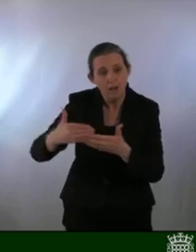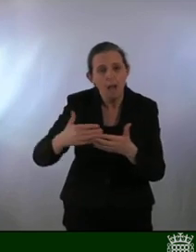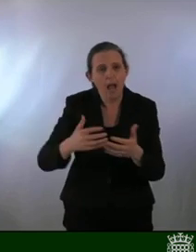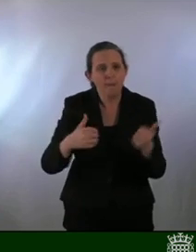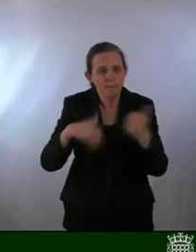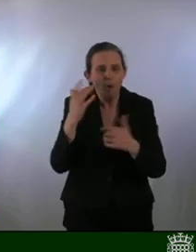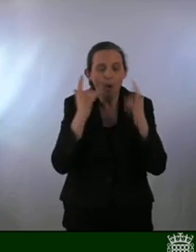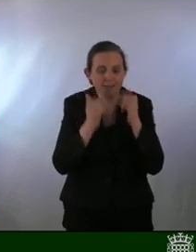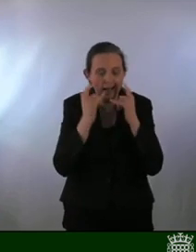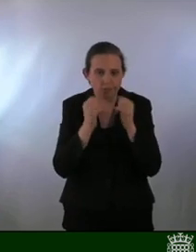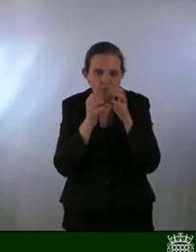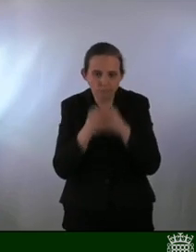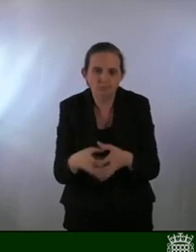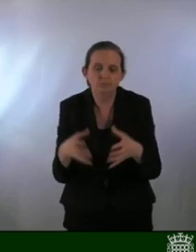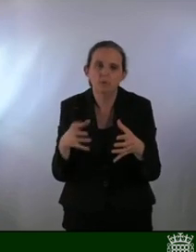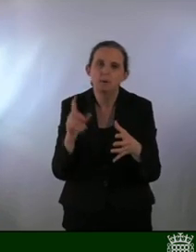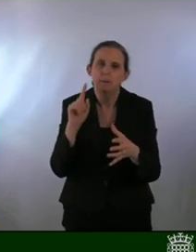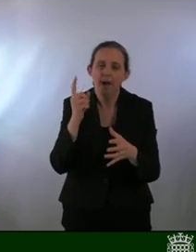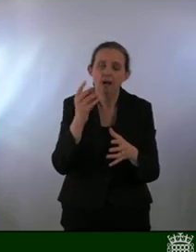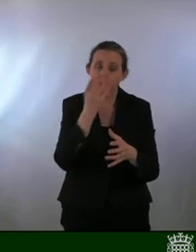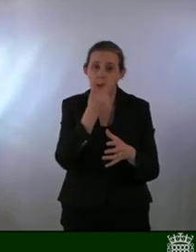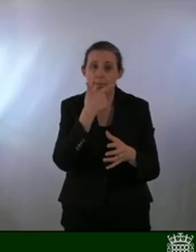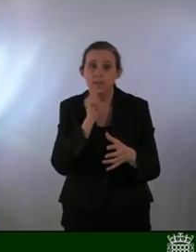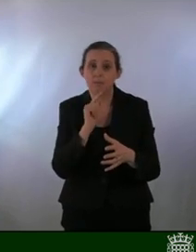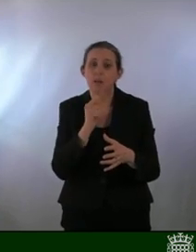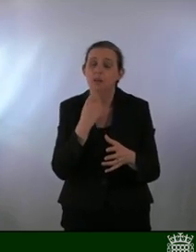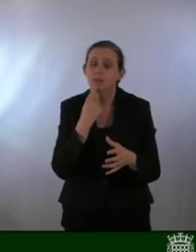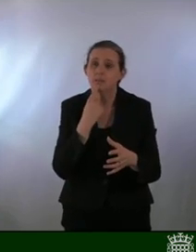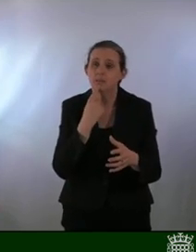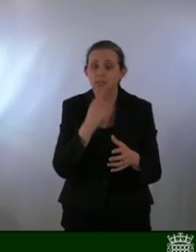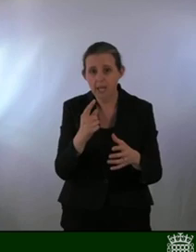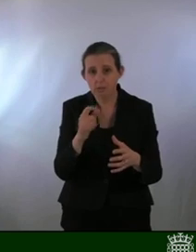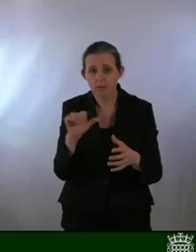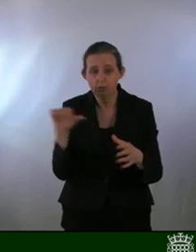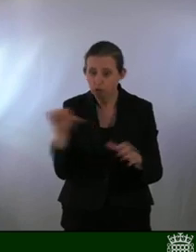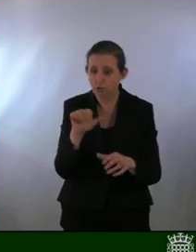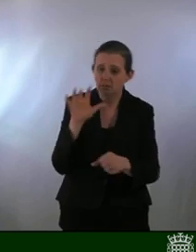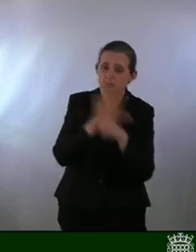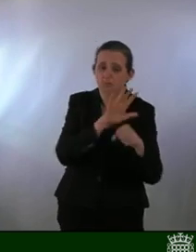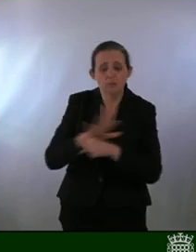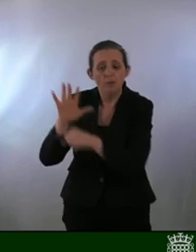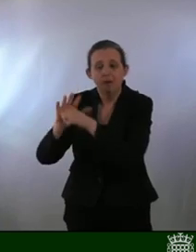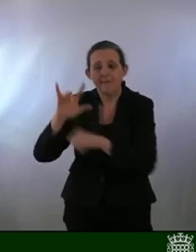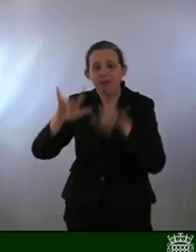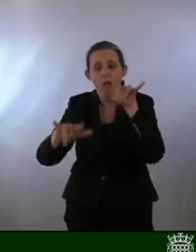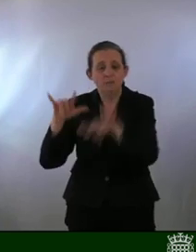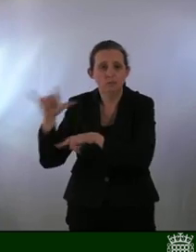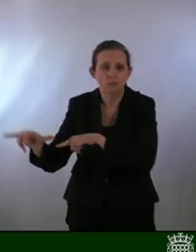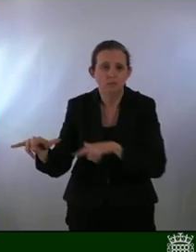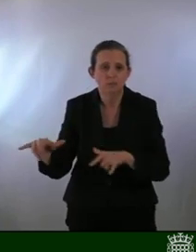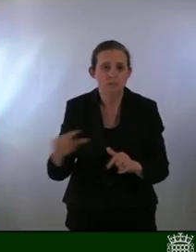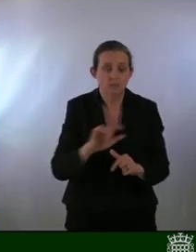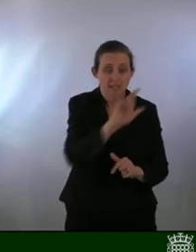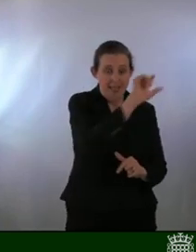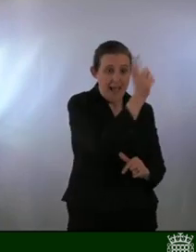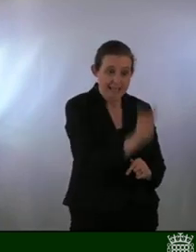it. But there are also those who said go further and stop all of the flights. Of course, the Italians were the ones who